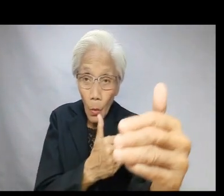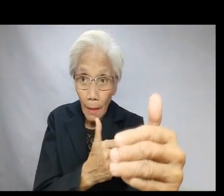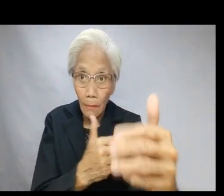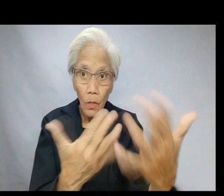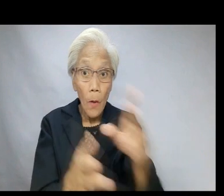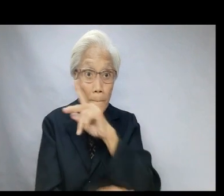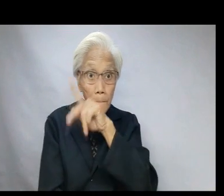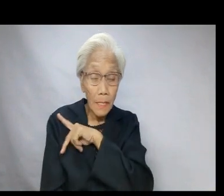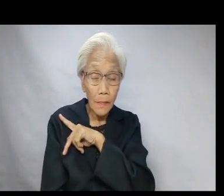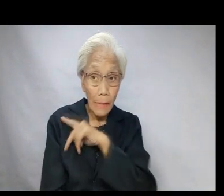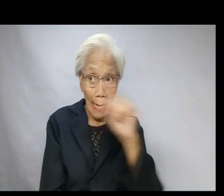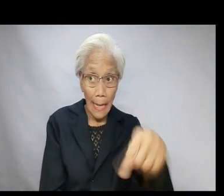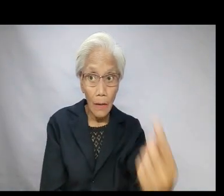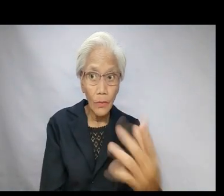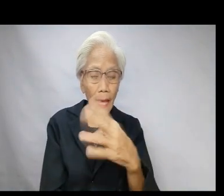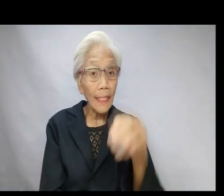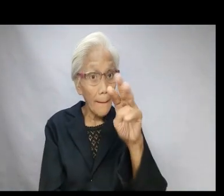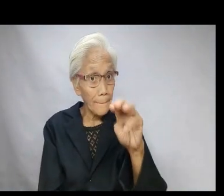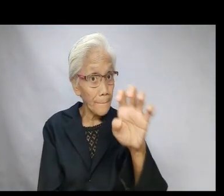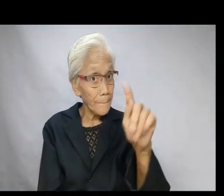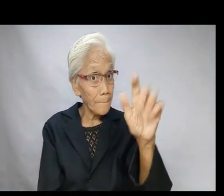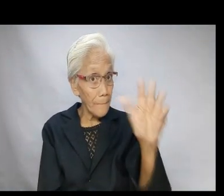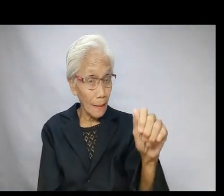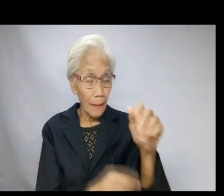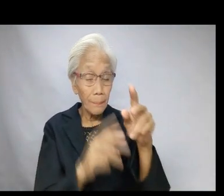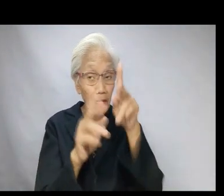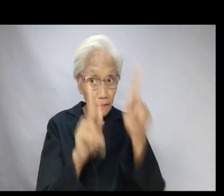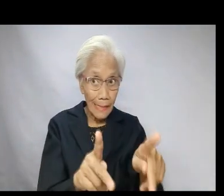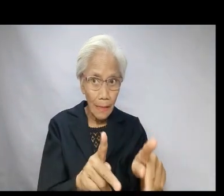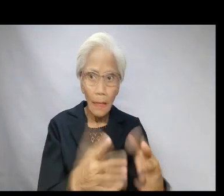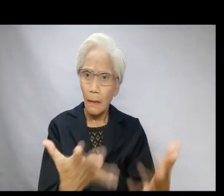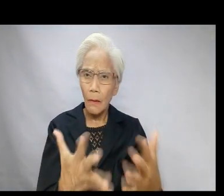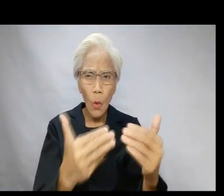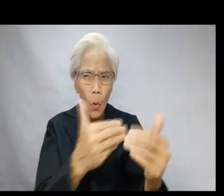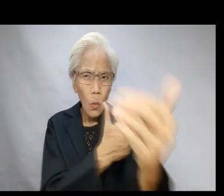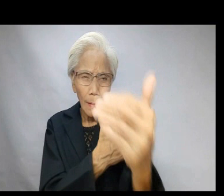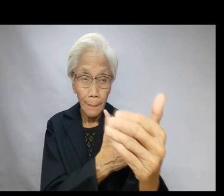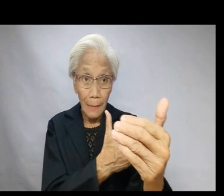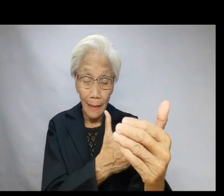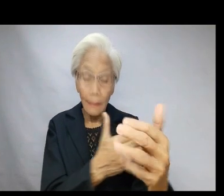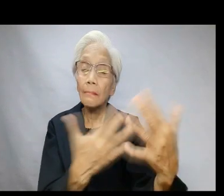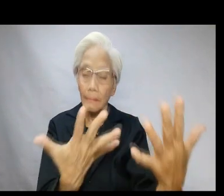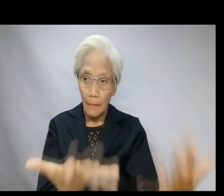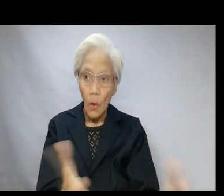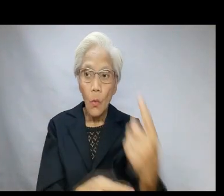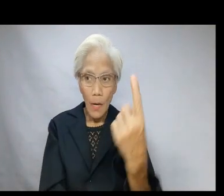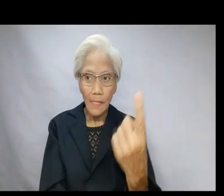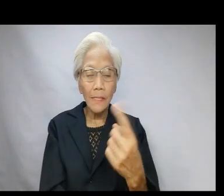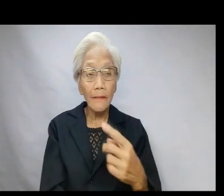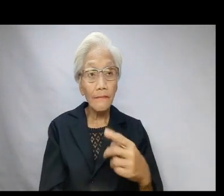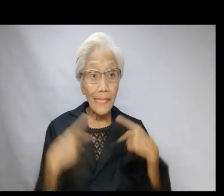is, going beyond your own person alone, and metaphysical, that is, going